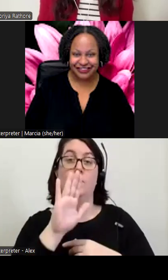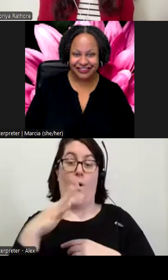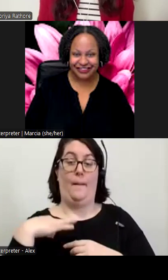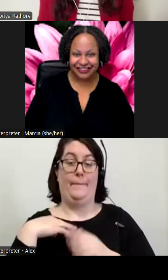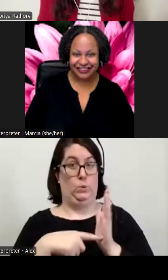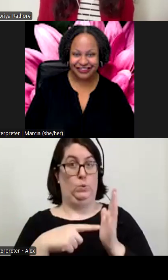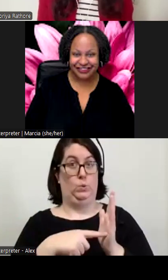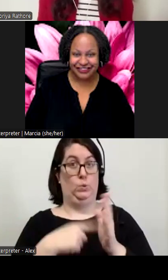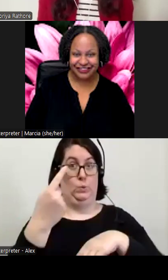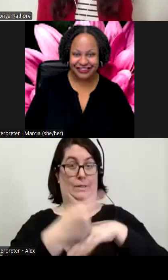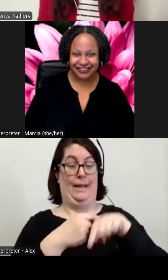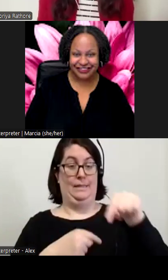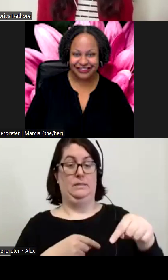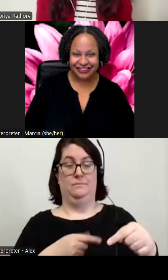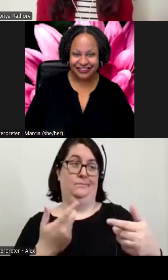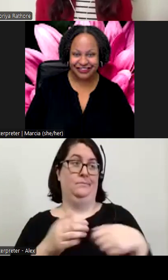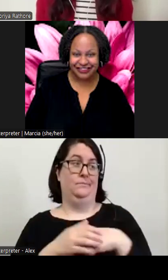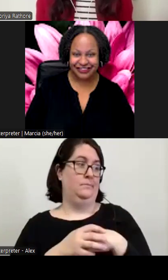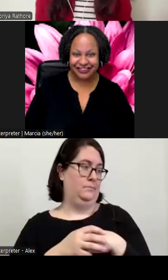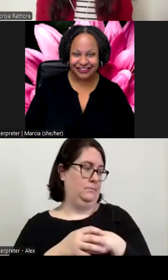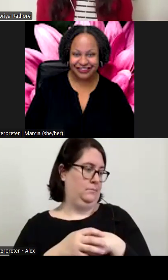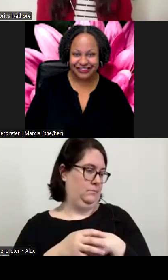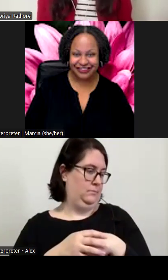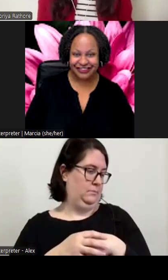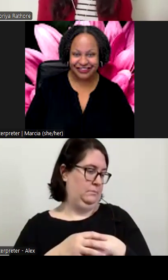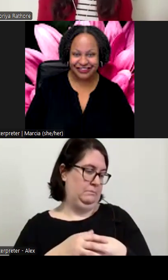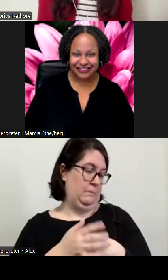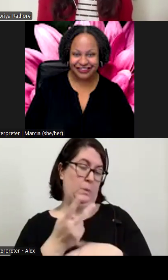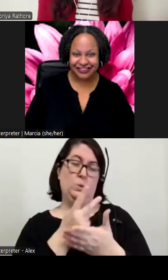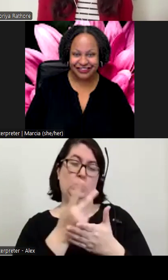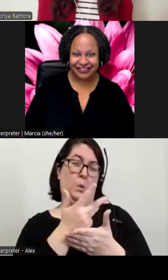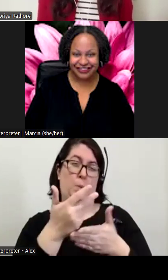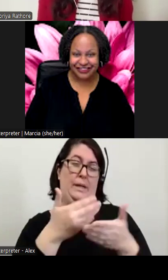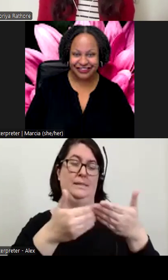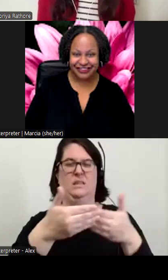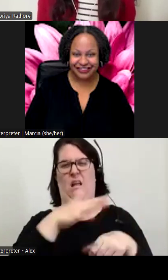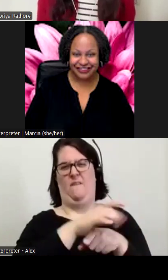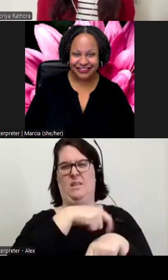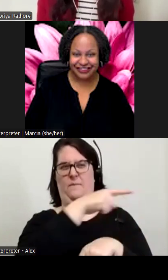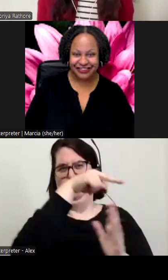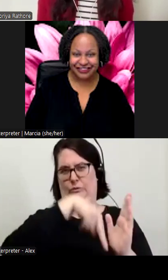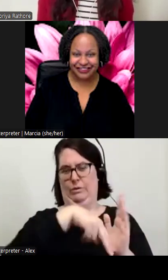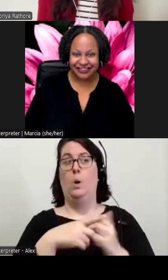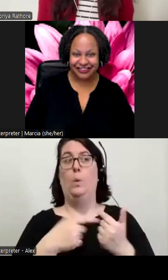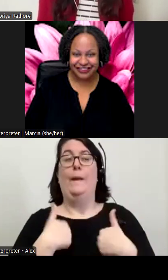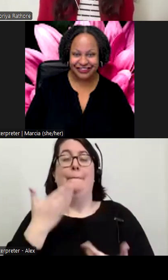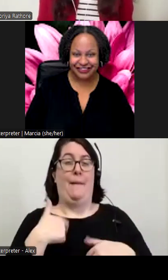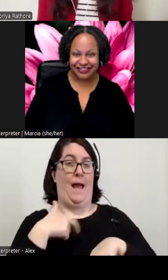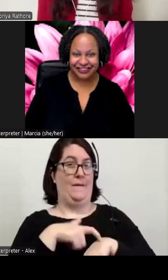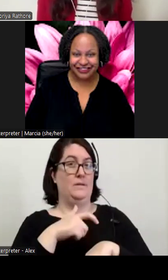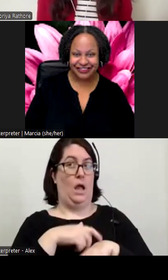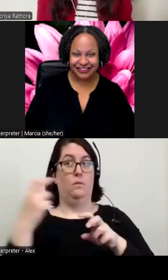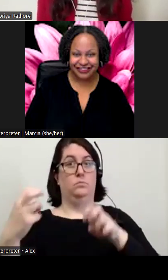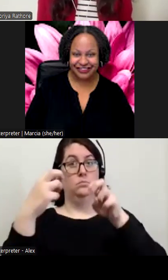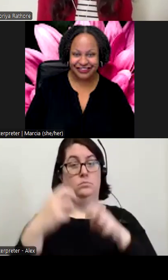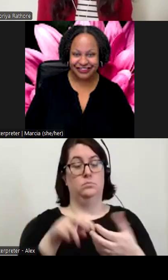deadline is, more than, I'd say, like 2 or 3 weeks out, we might have time to actually make sure that